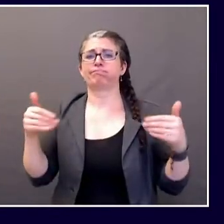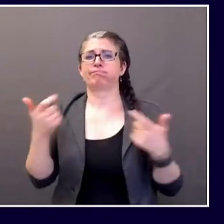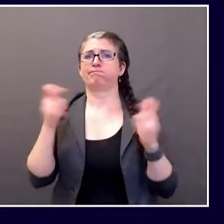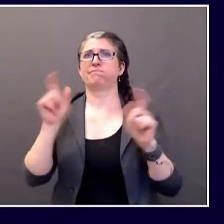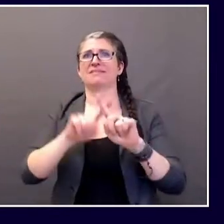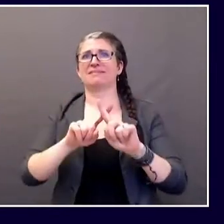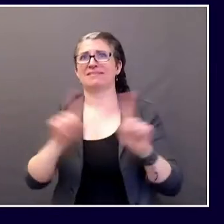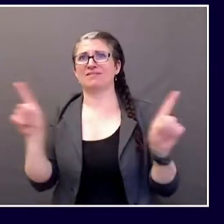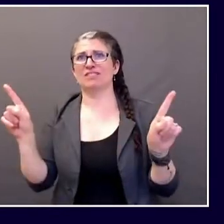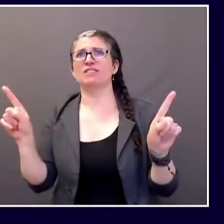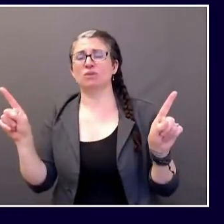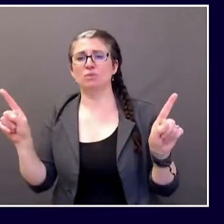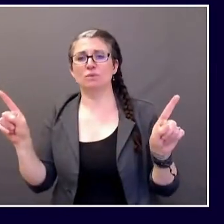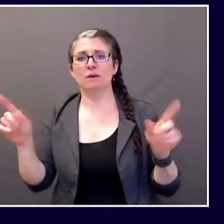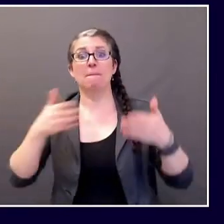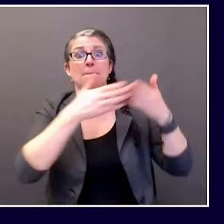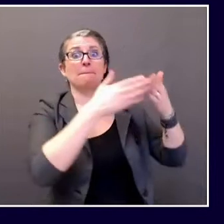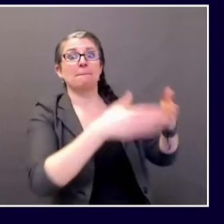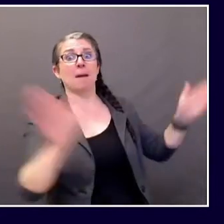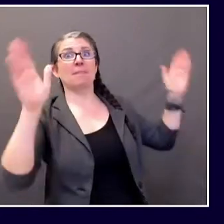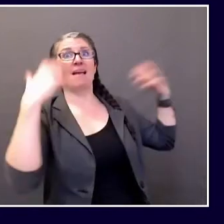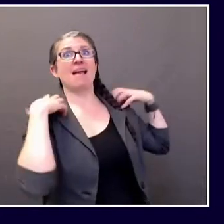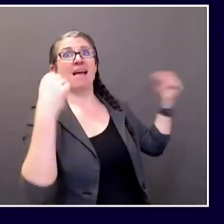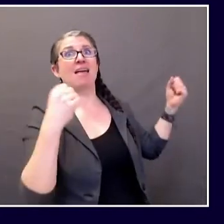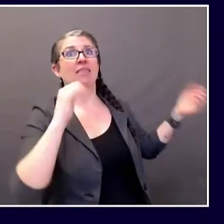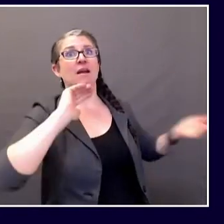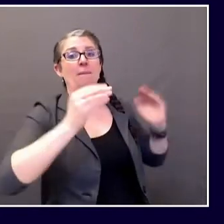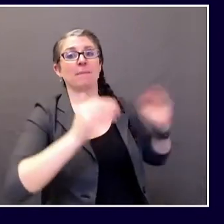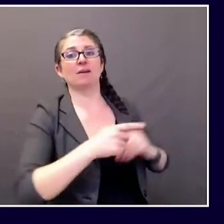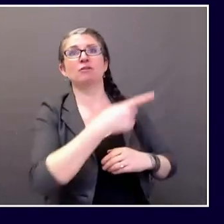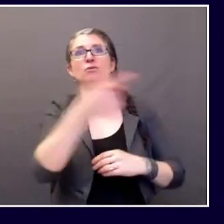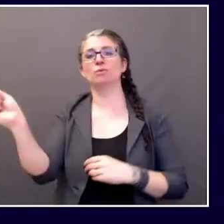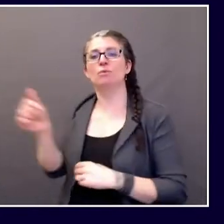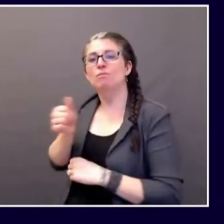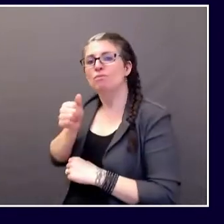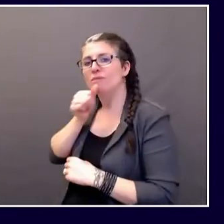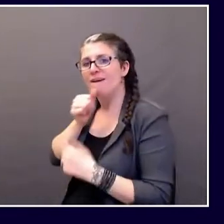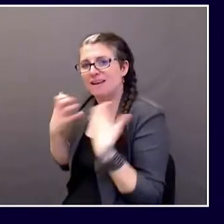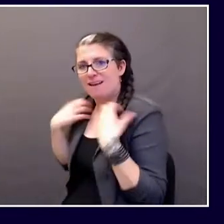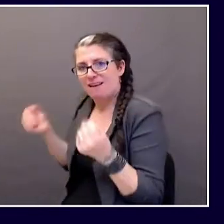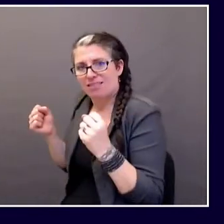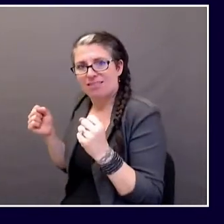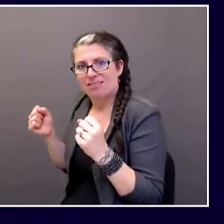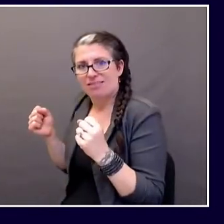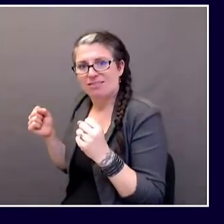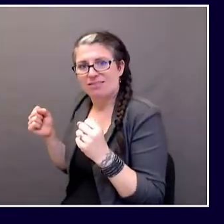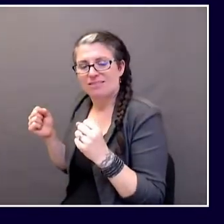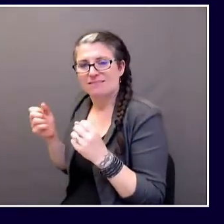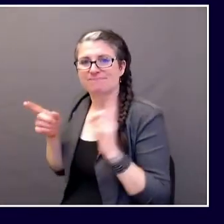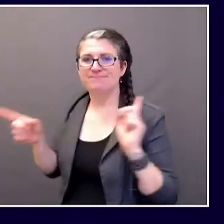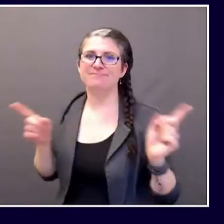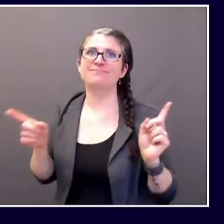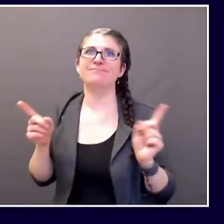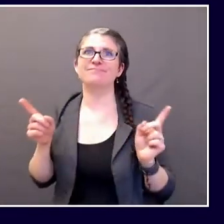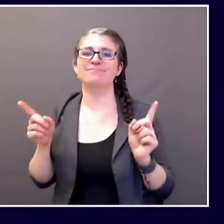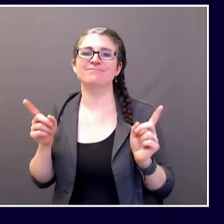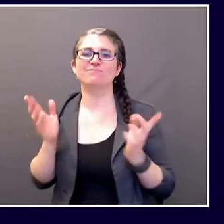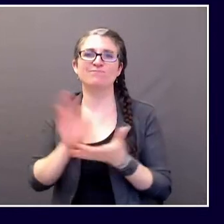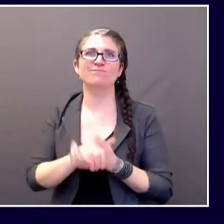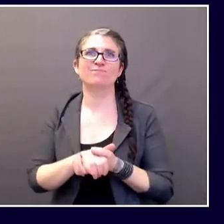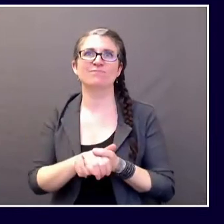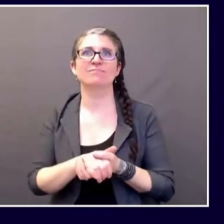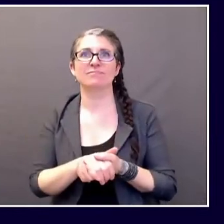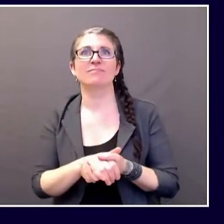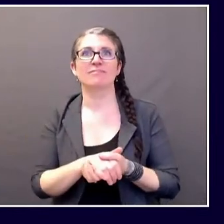In an alternative universe, and I'll just say this, Jessica, in an alternative universe somewhere, they are also